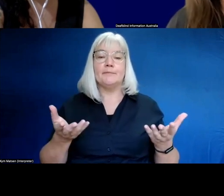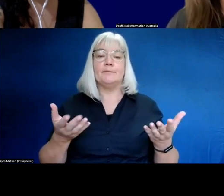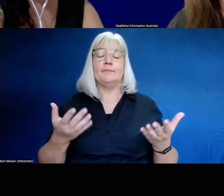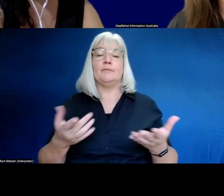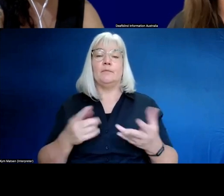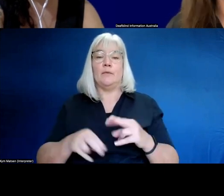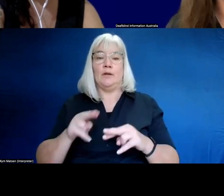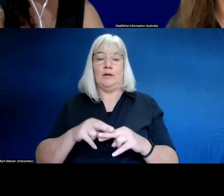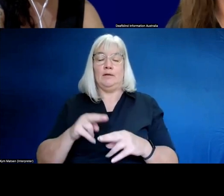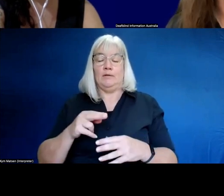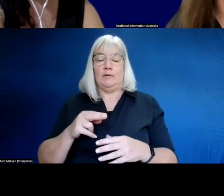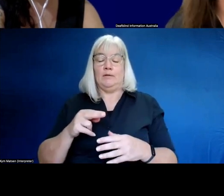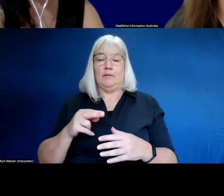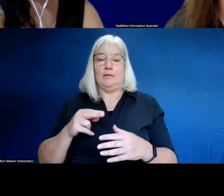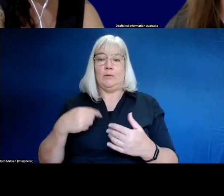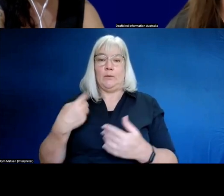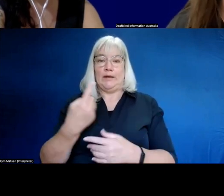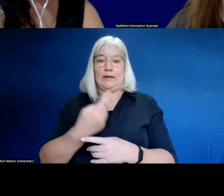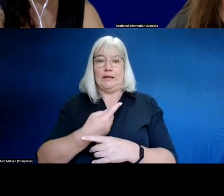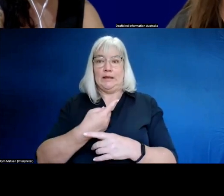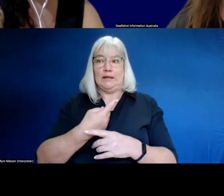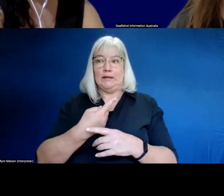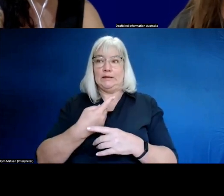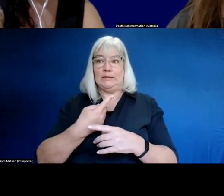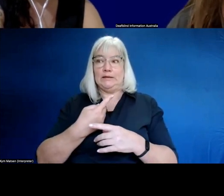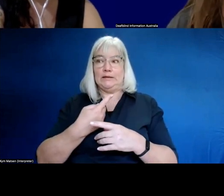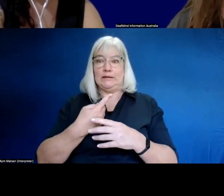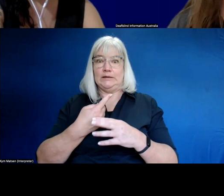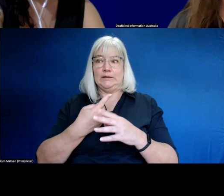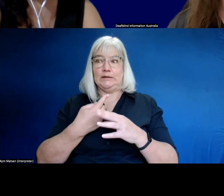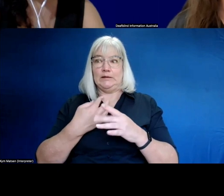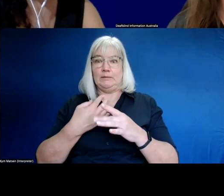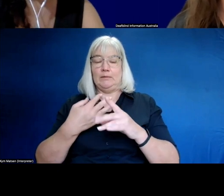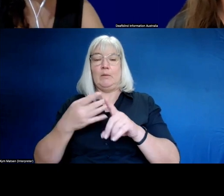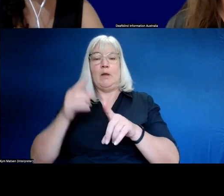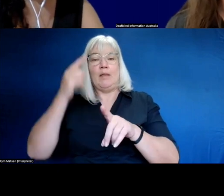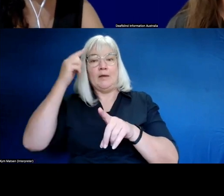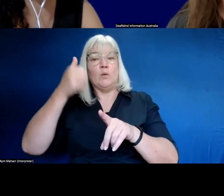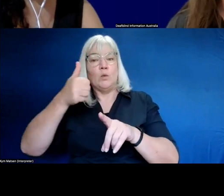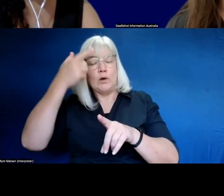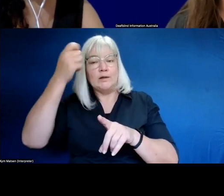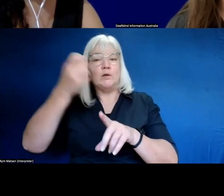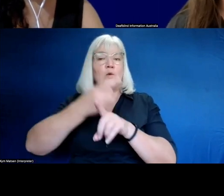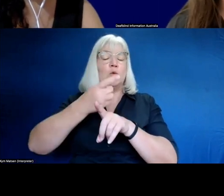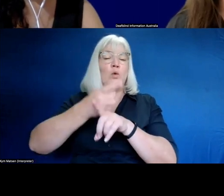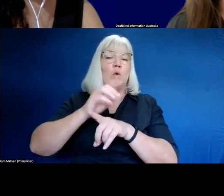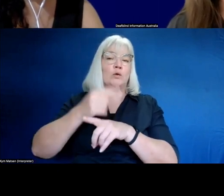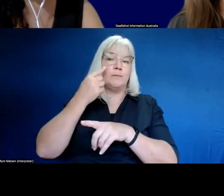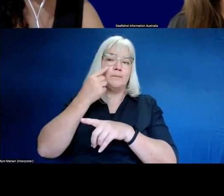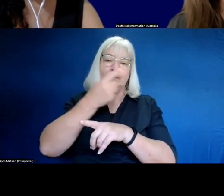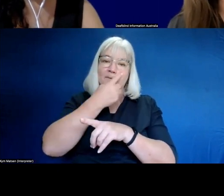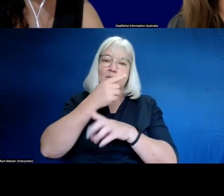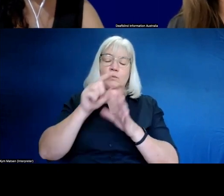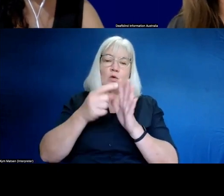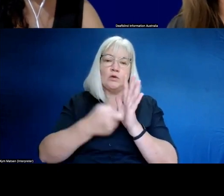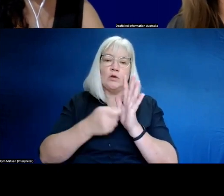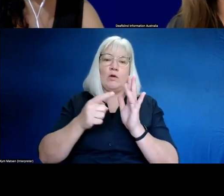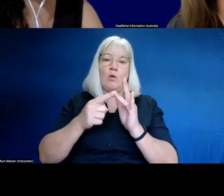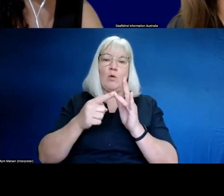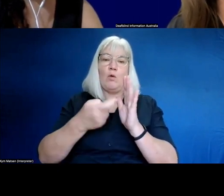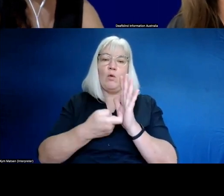I think the orthoptist is a great person to seek out. So they're kind of like an allied